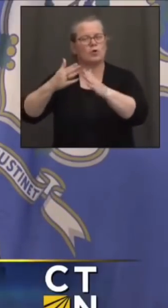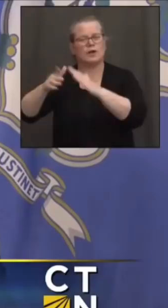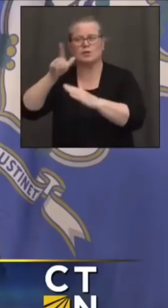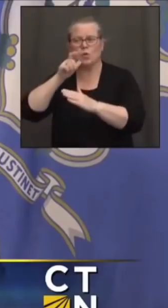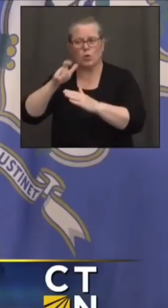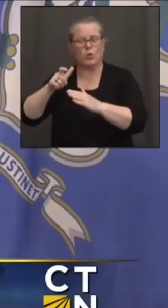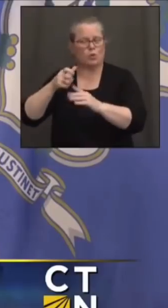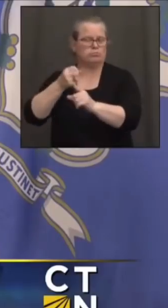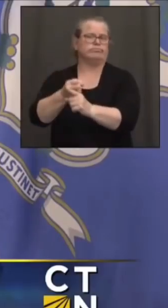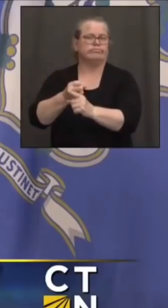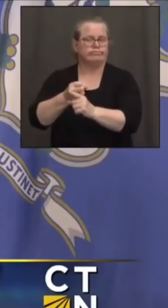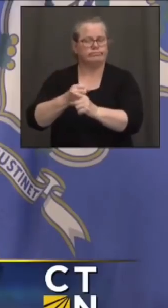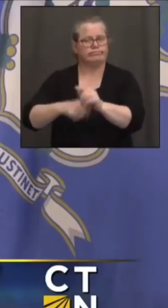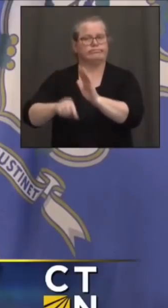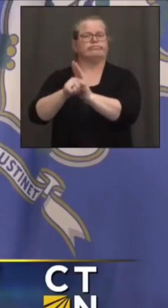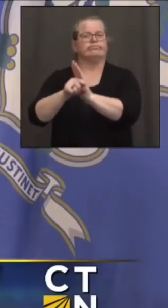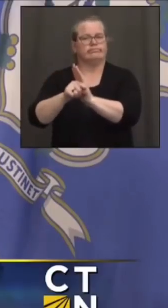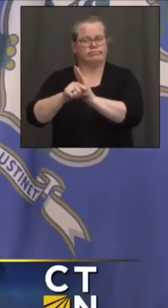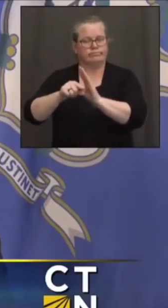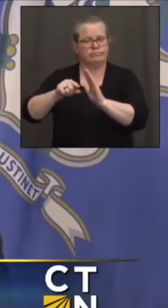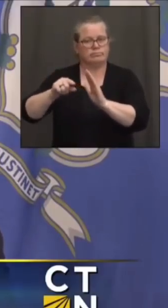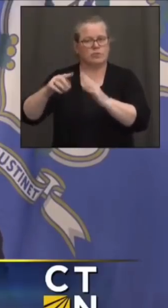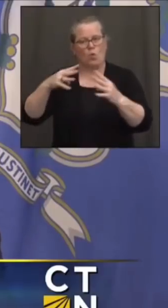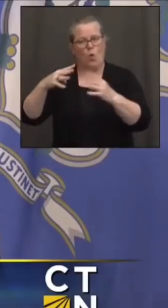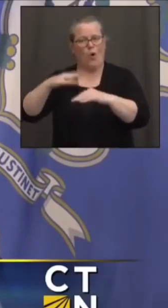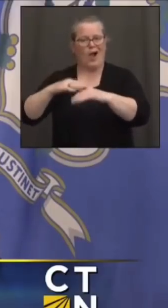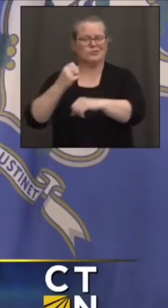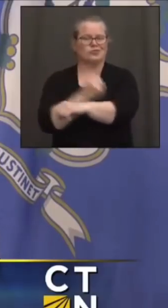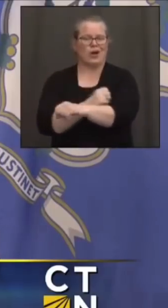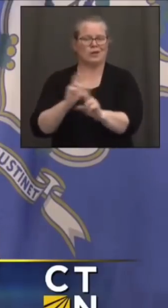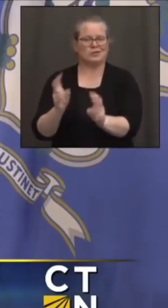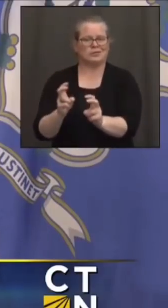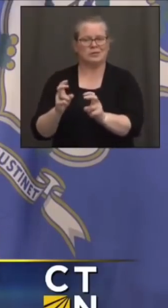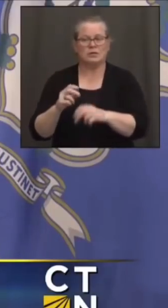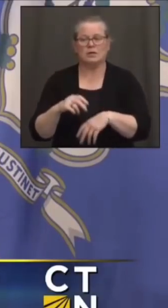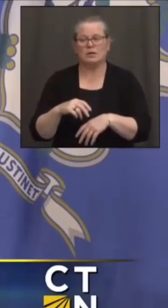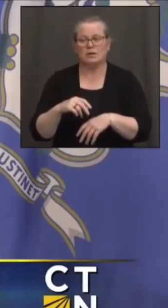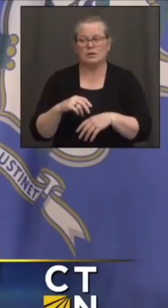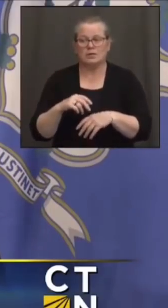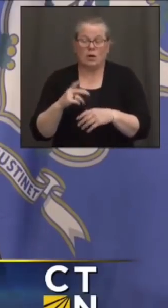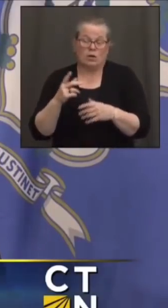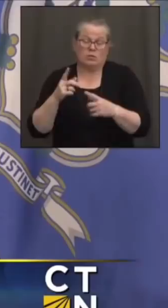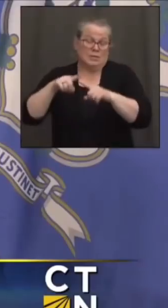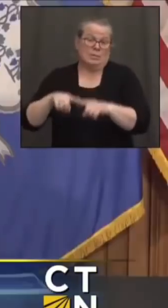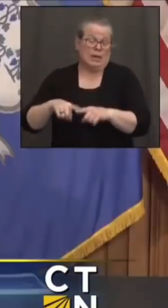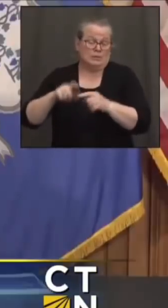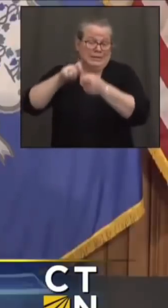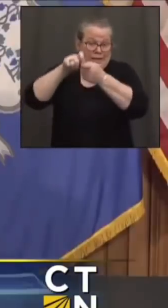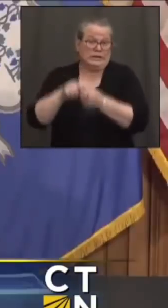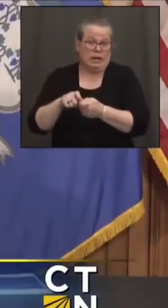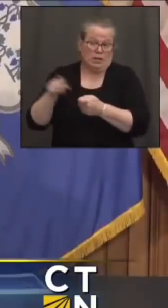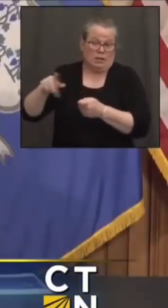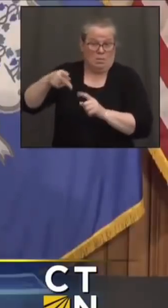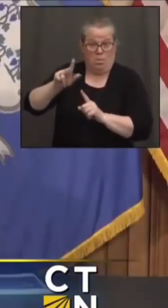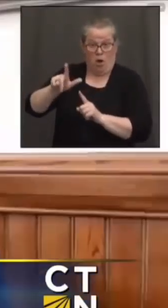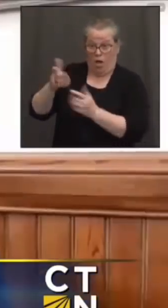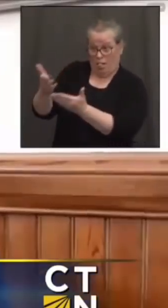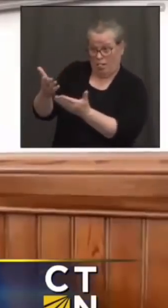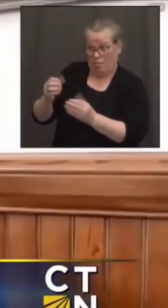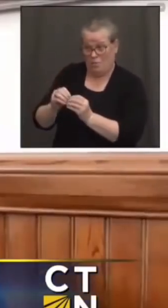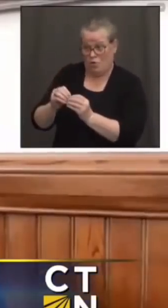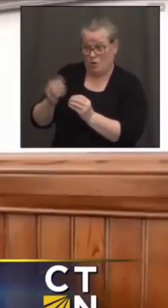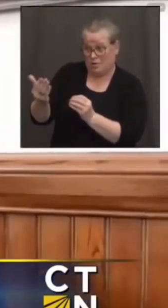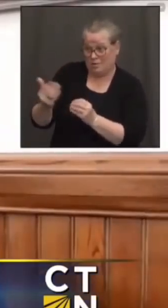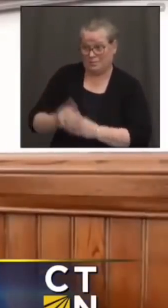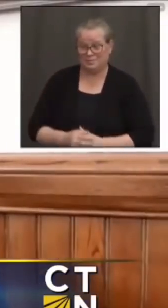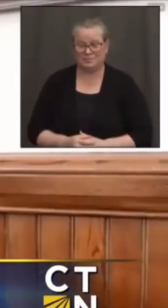on drugs, those most distressed communities. Of course, God is in the details, so I'll pass that to Paul. Yeah, as